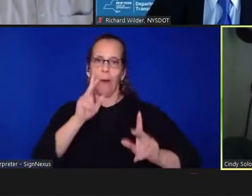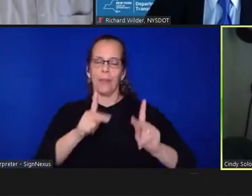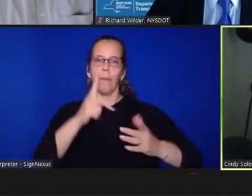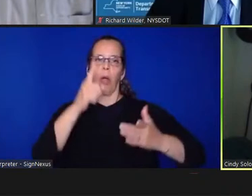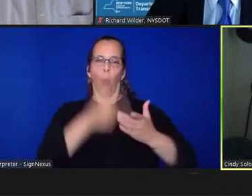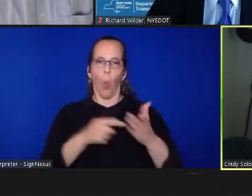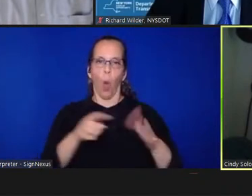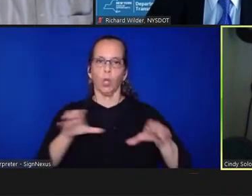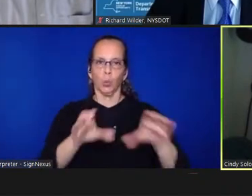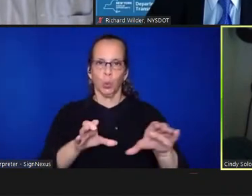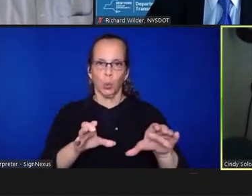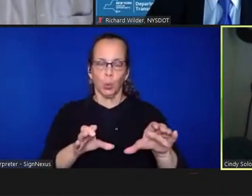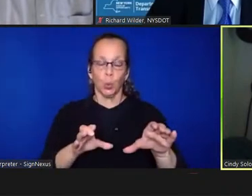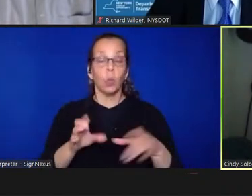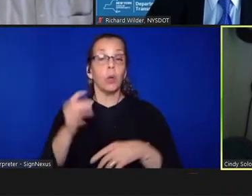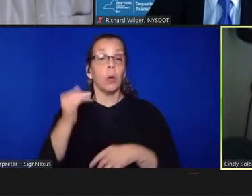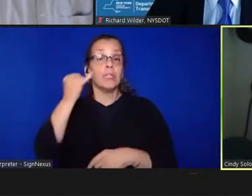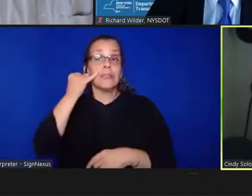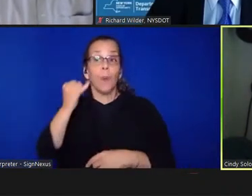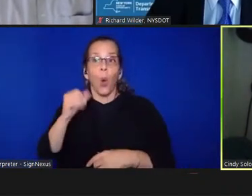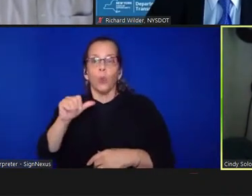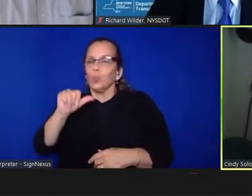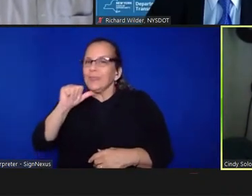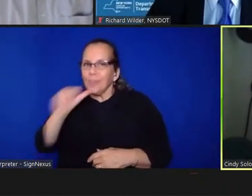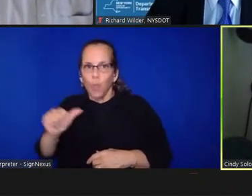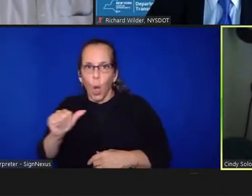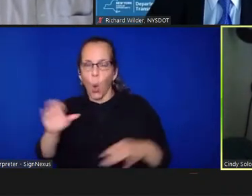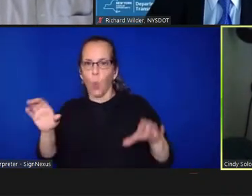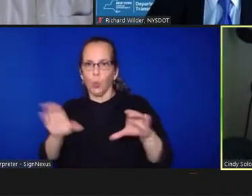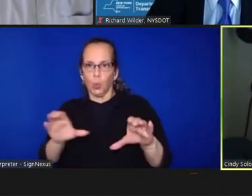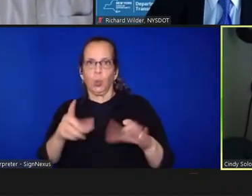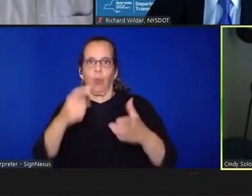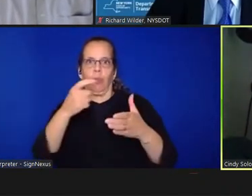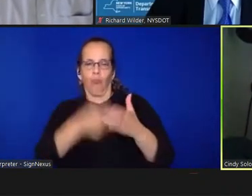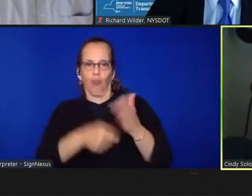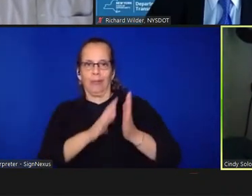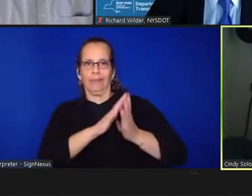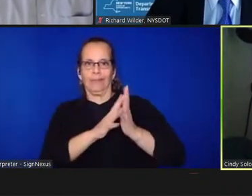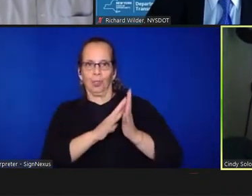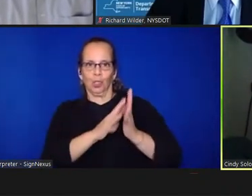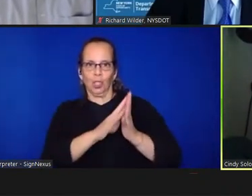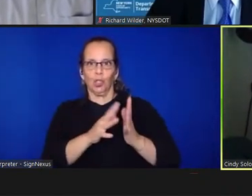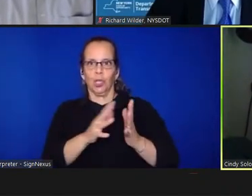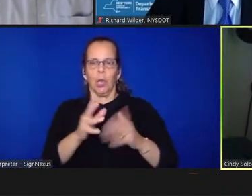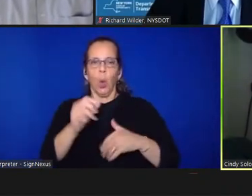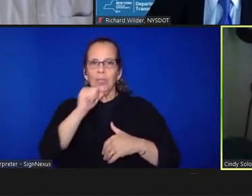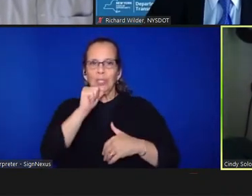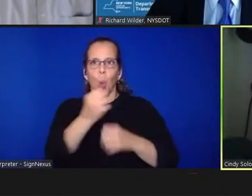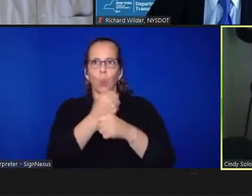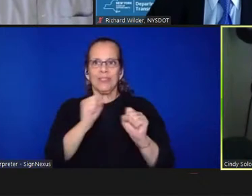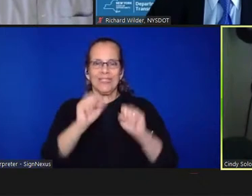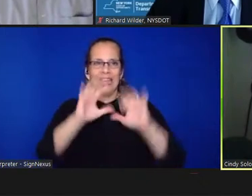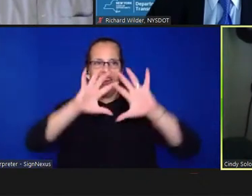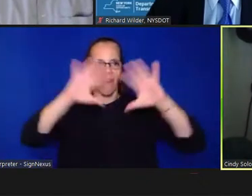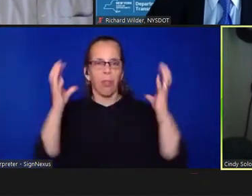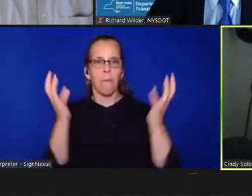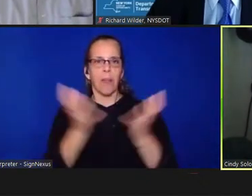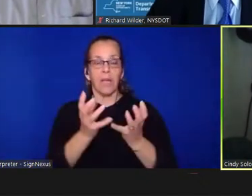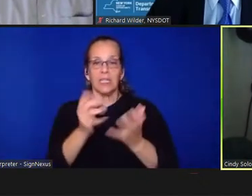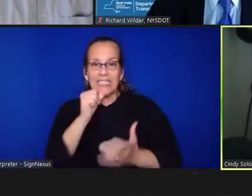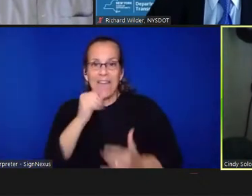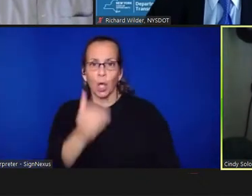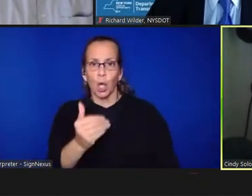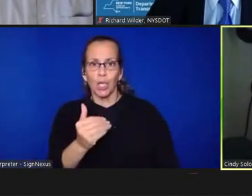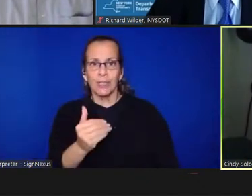not do anything and to not contribute to saving the planet is not good it's already not good